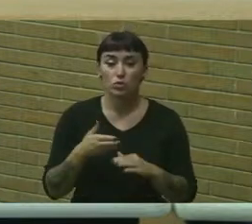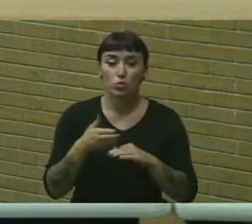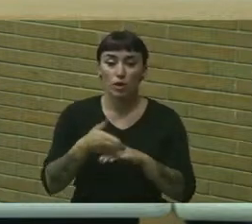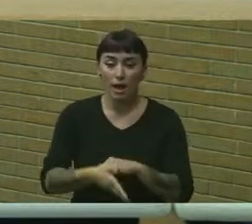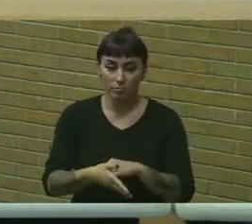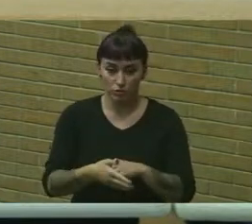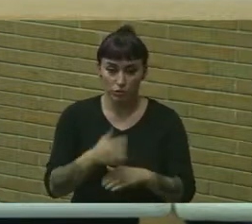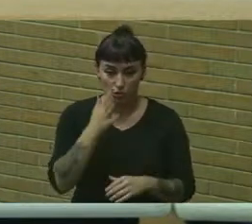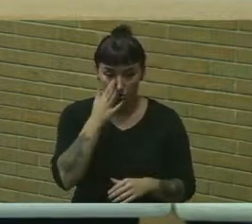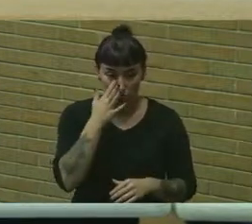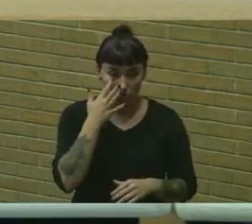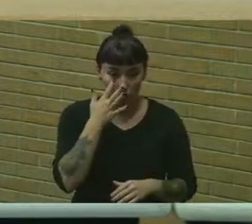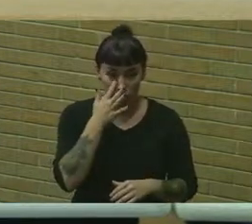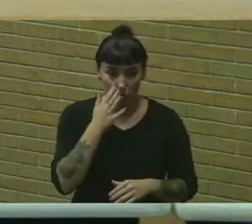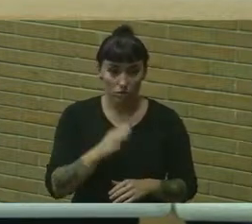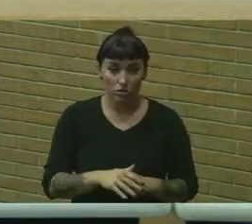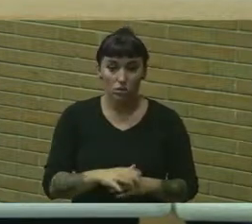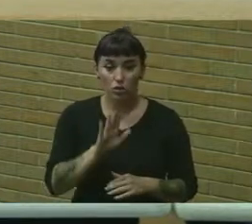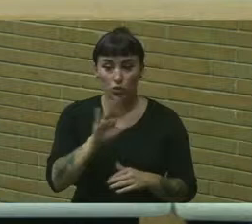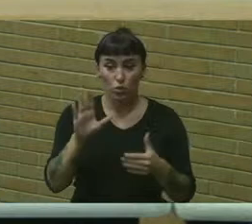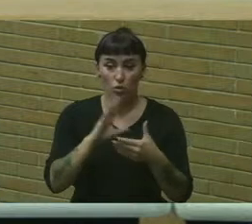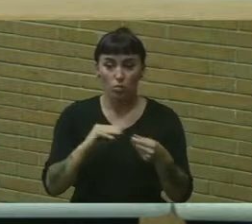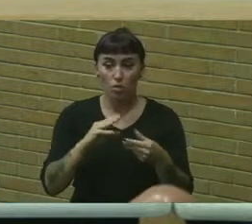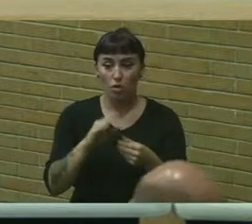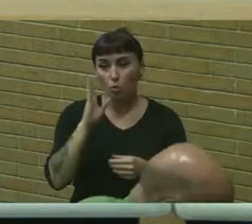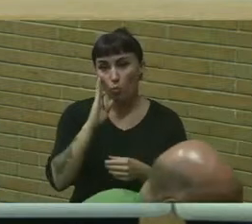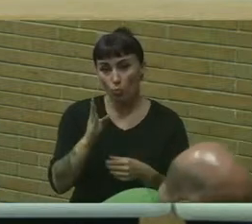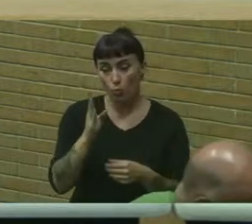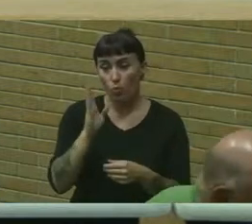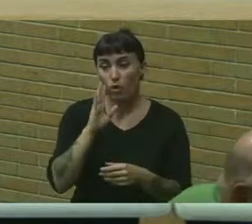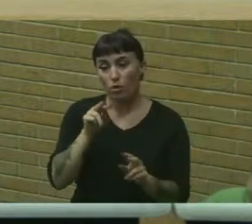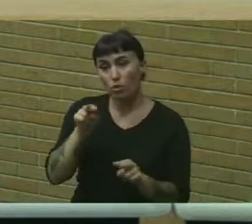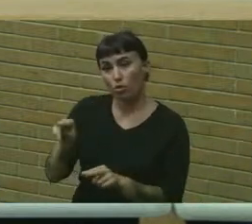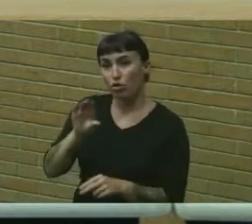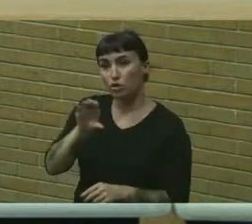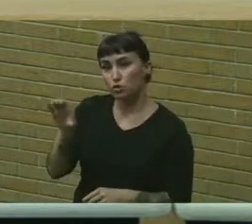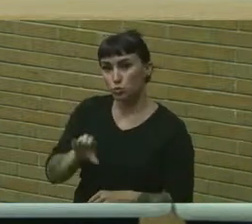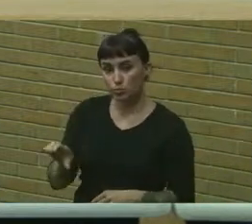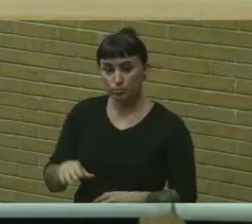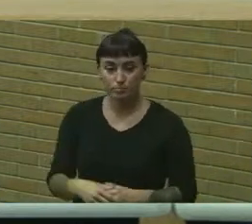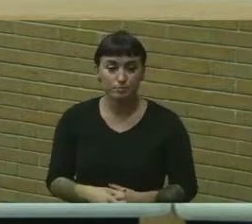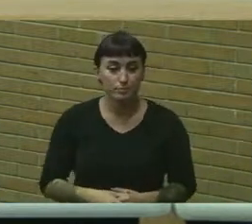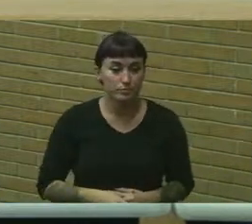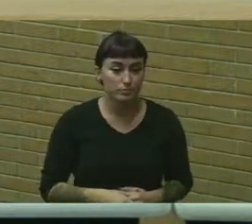after your remarks, we will look to folks that are on Zoom.